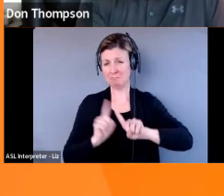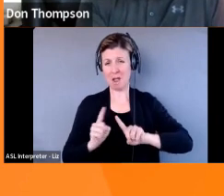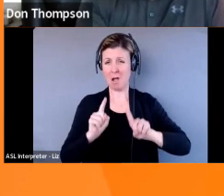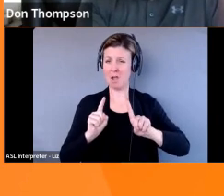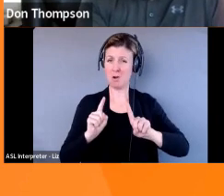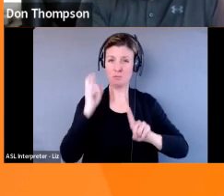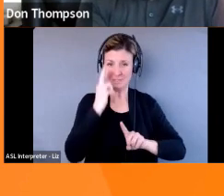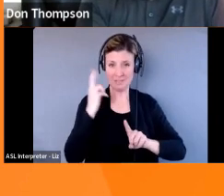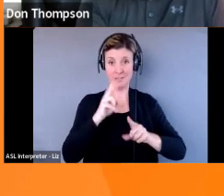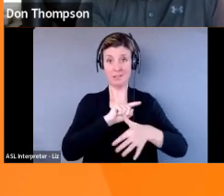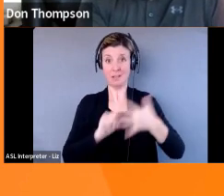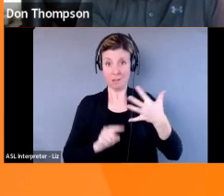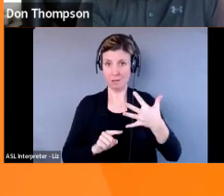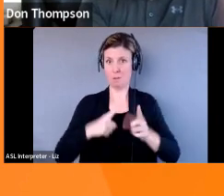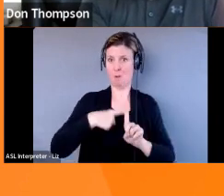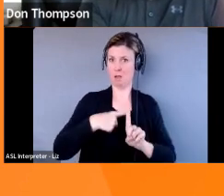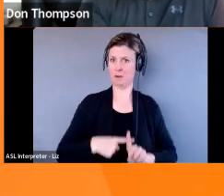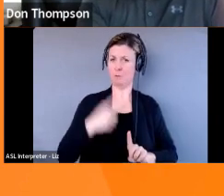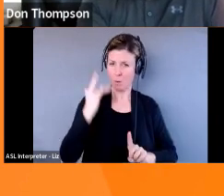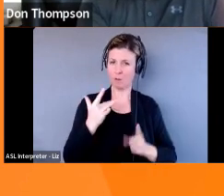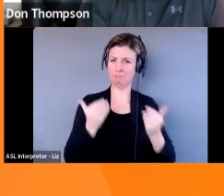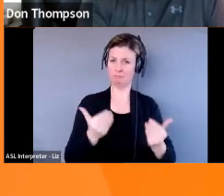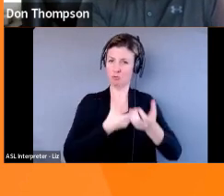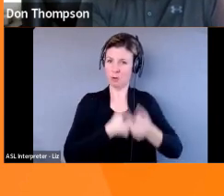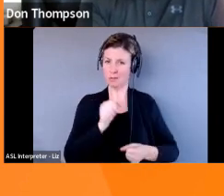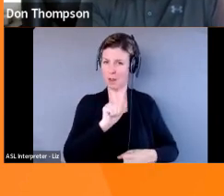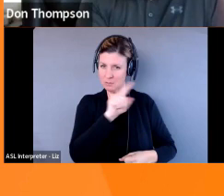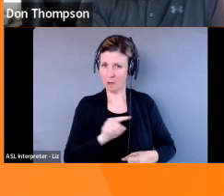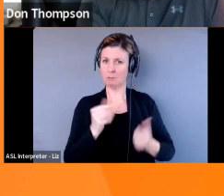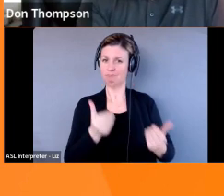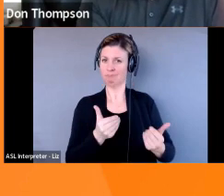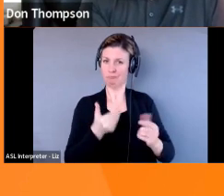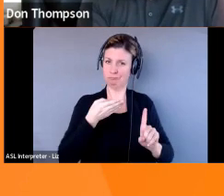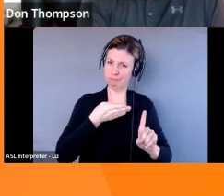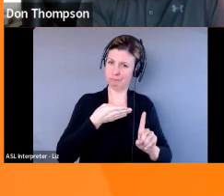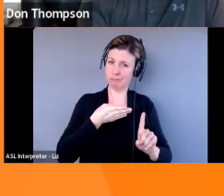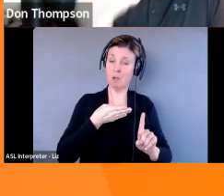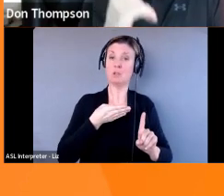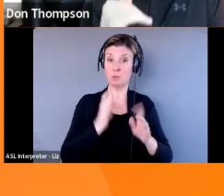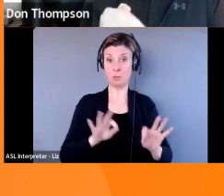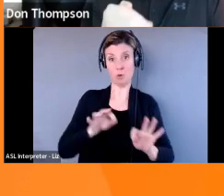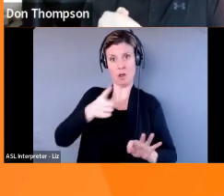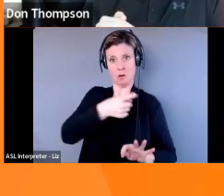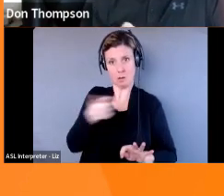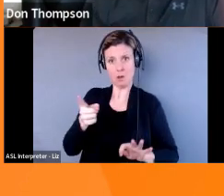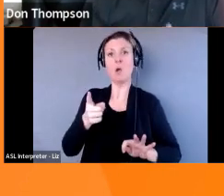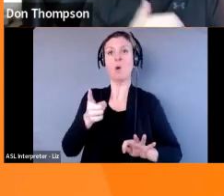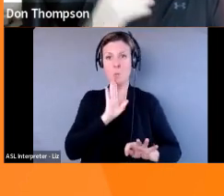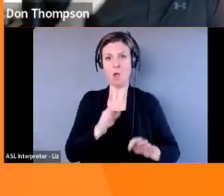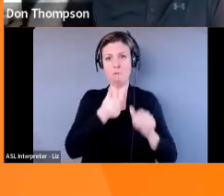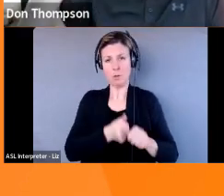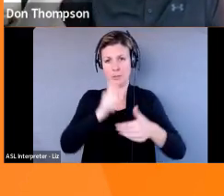shop, and it's important for us to figure out how do we check all the boxes here, because customers are going to be using this,